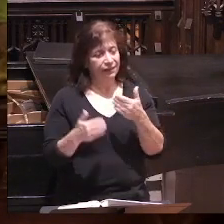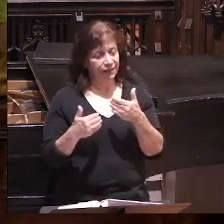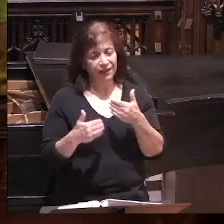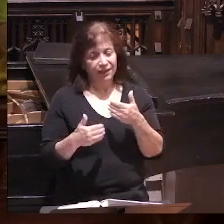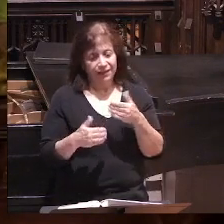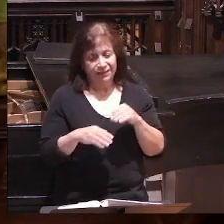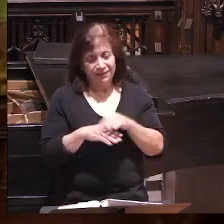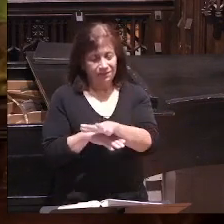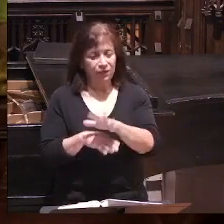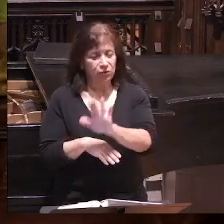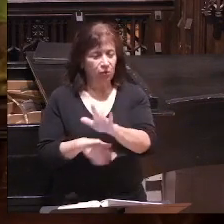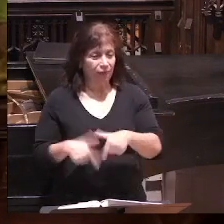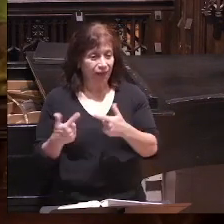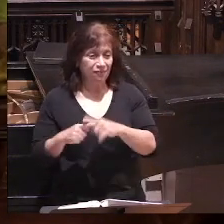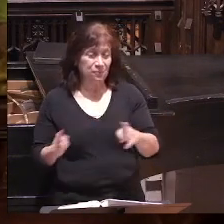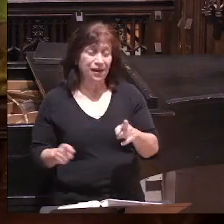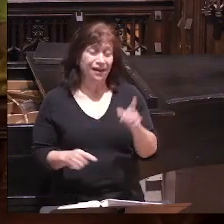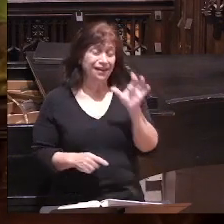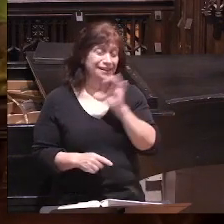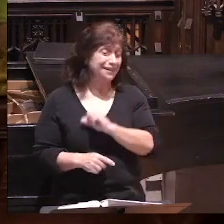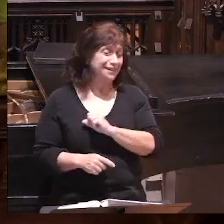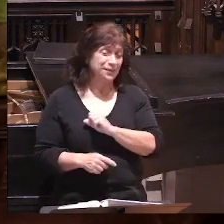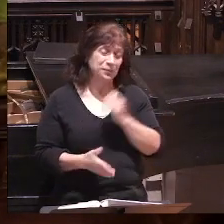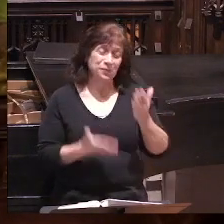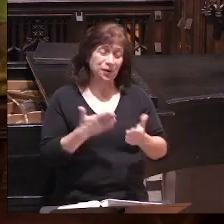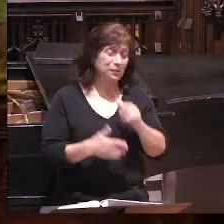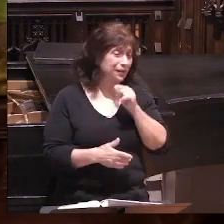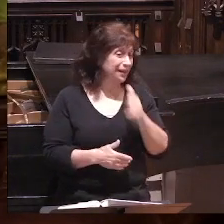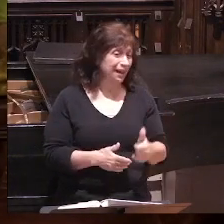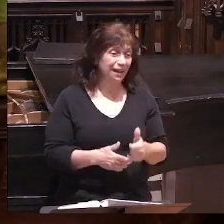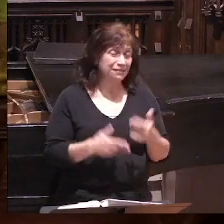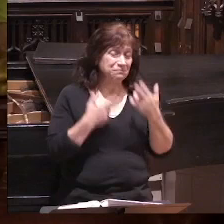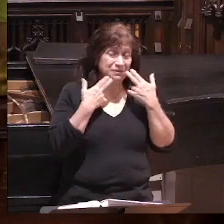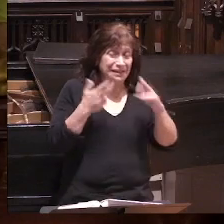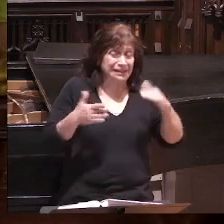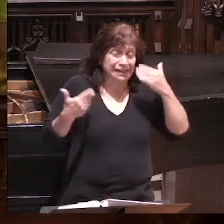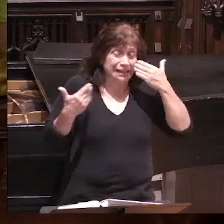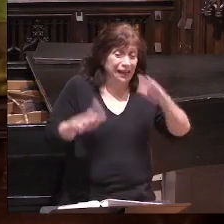on your life, but my guess is probably not.